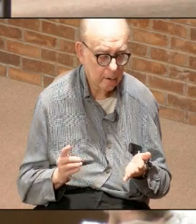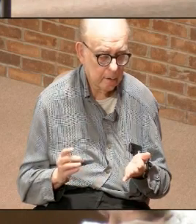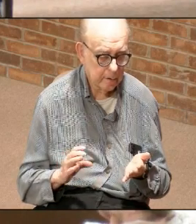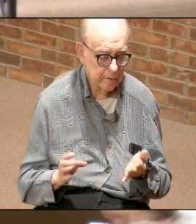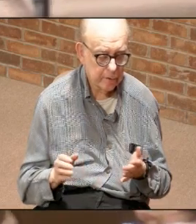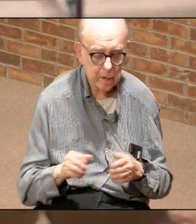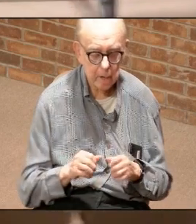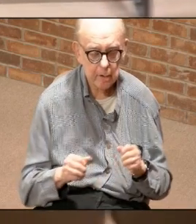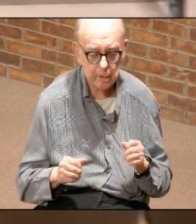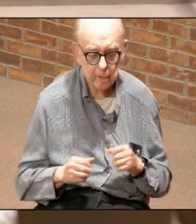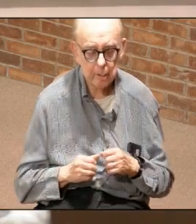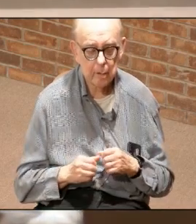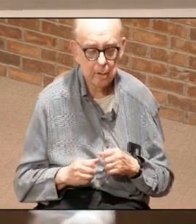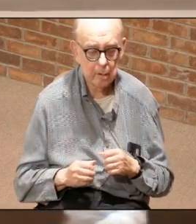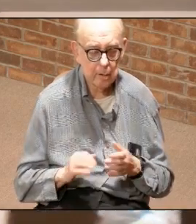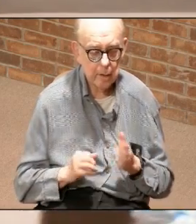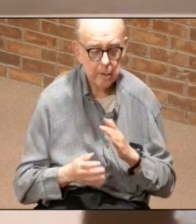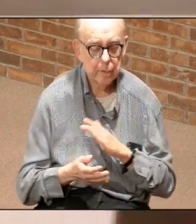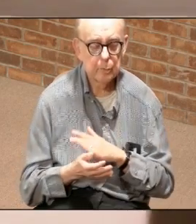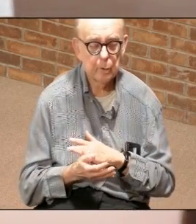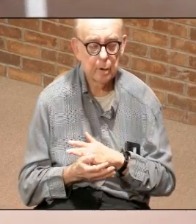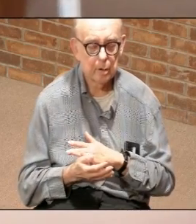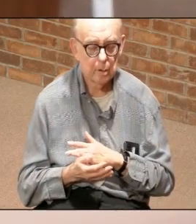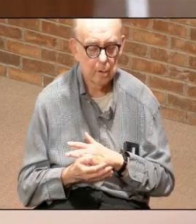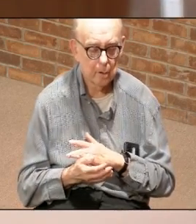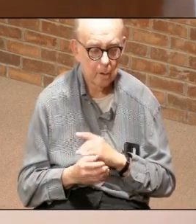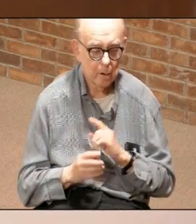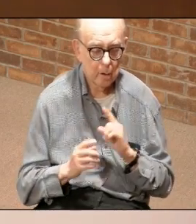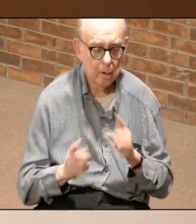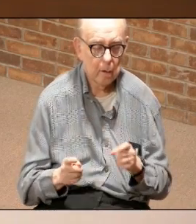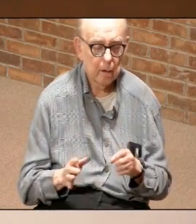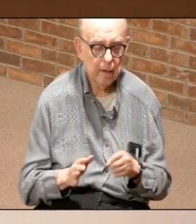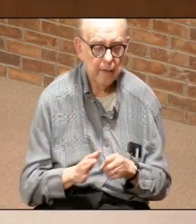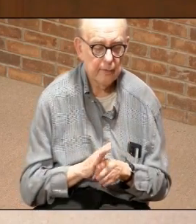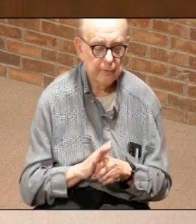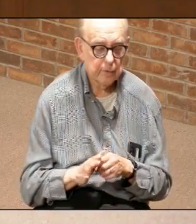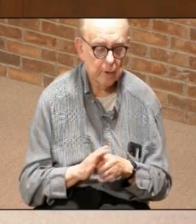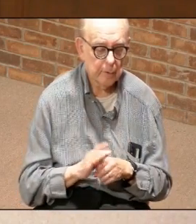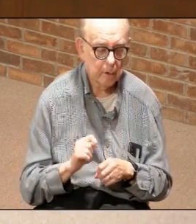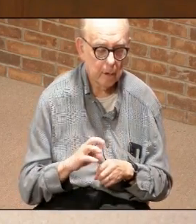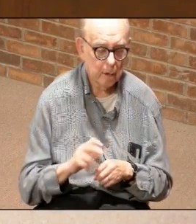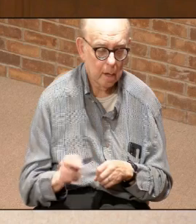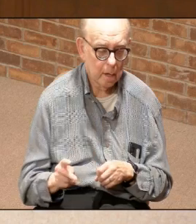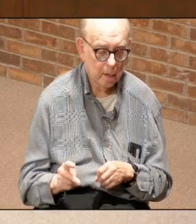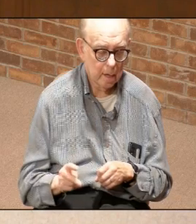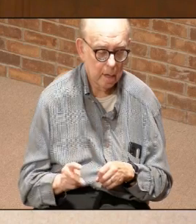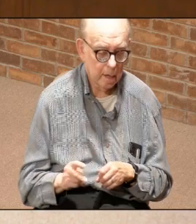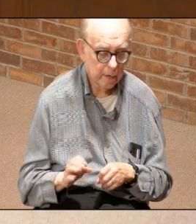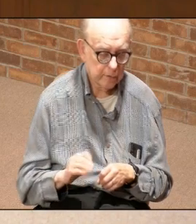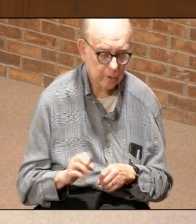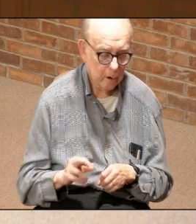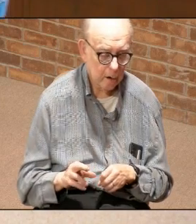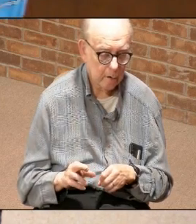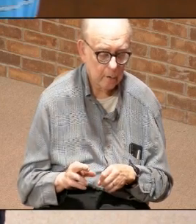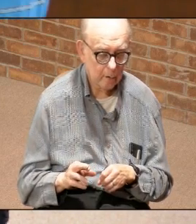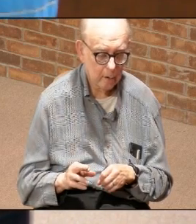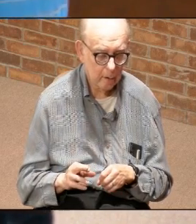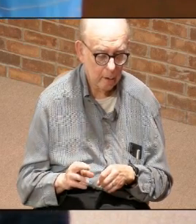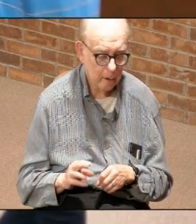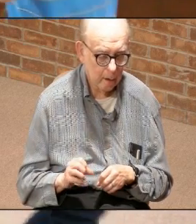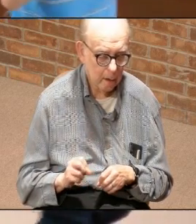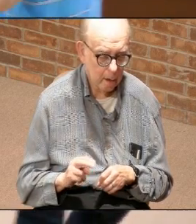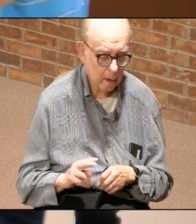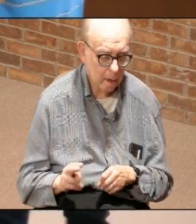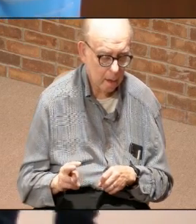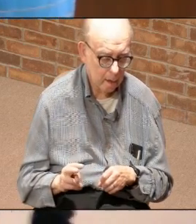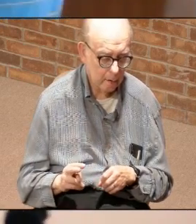area. This morning, he went and filled up his Toyota SUV that